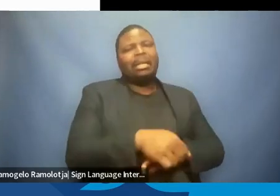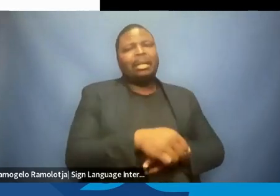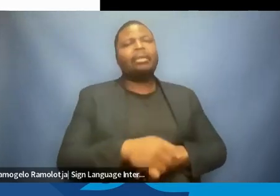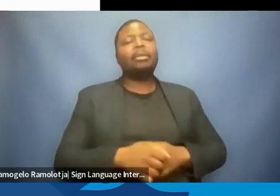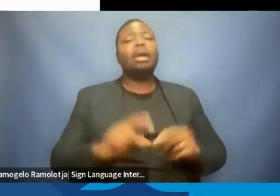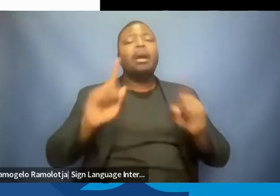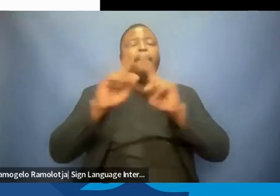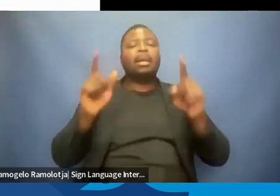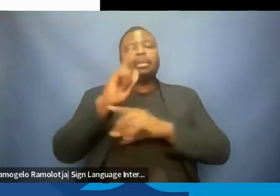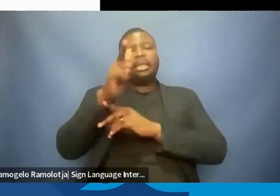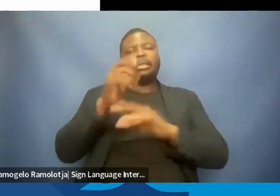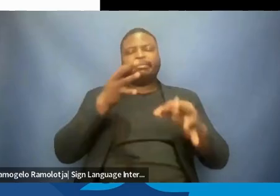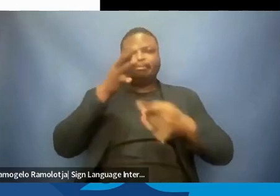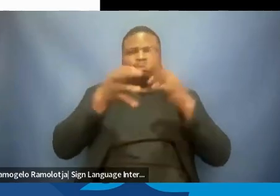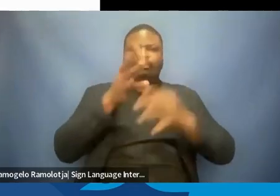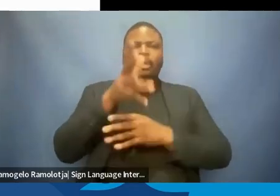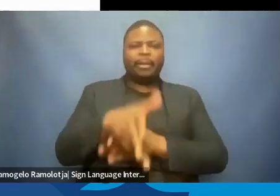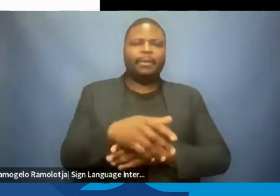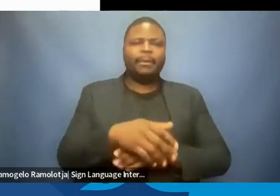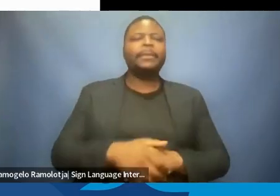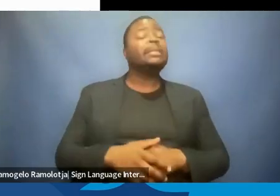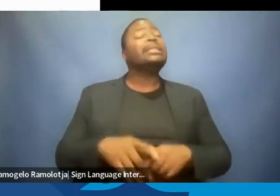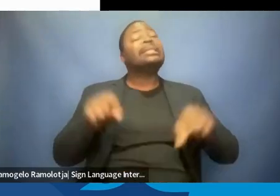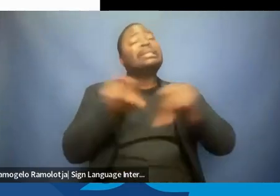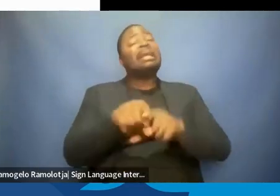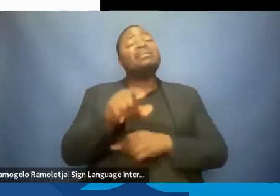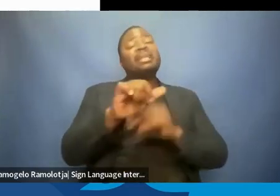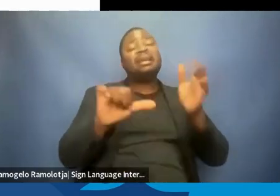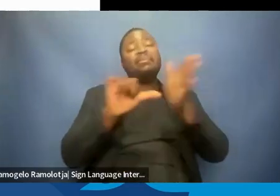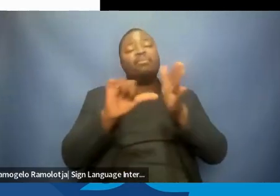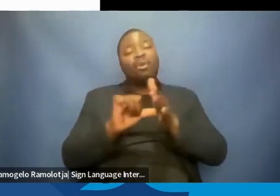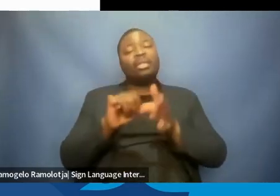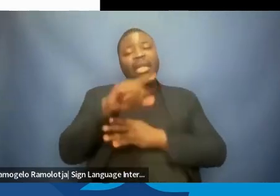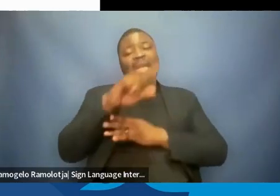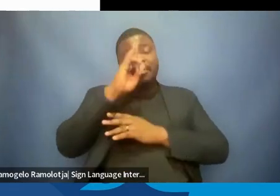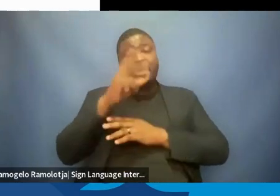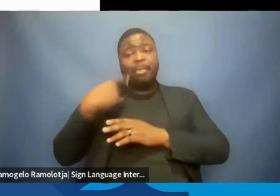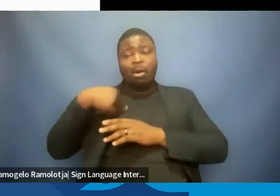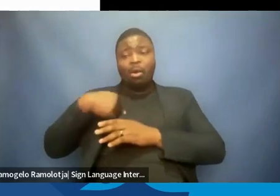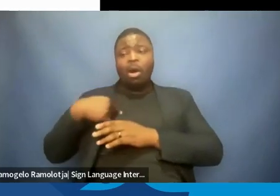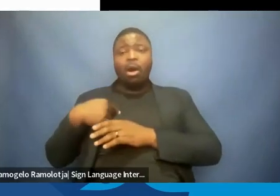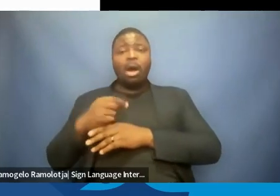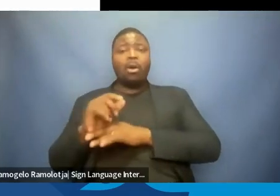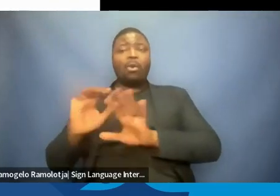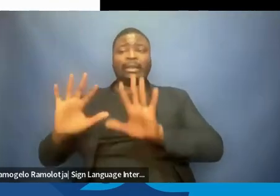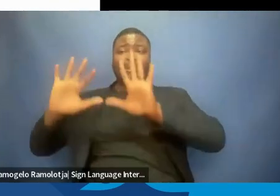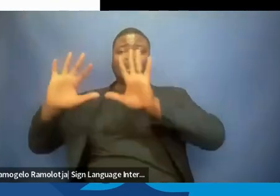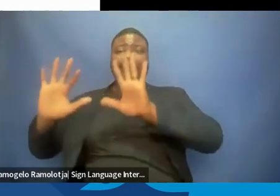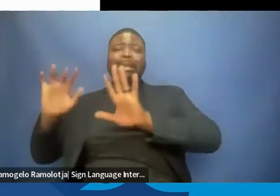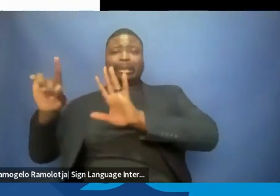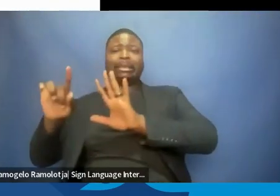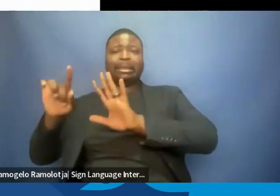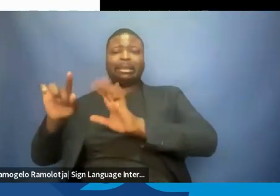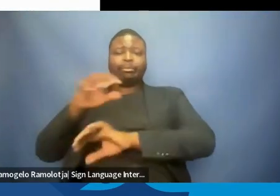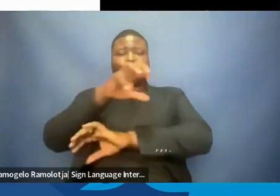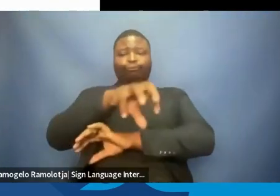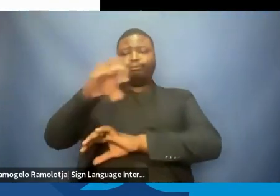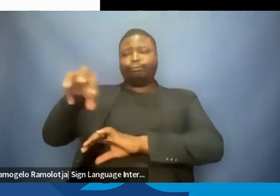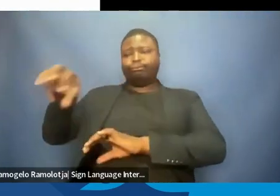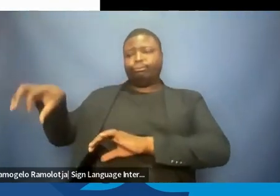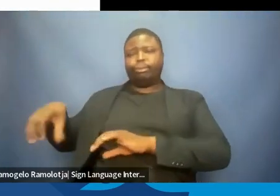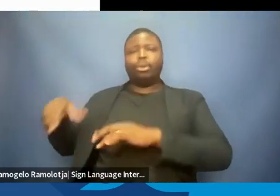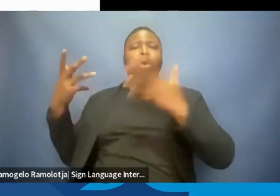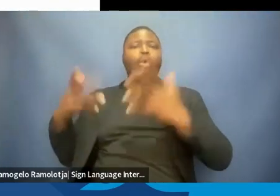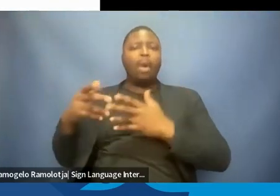our facilities are located within public health facilities. And this is very important as we talk about